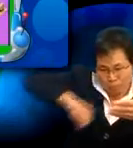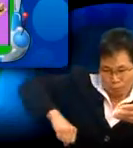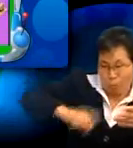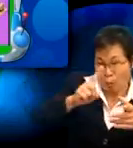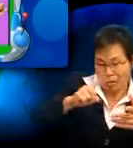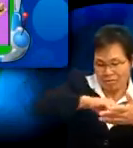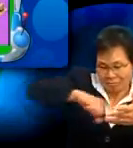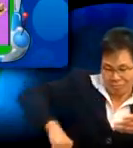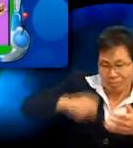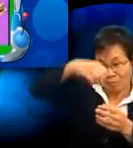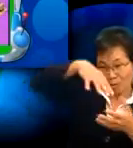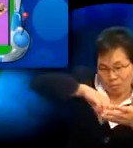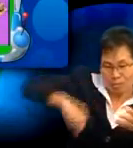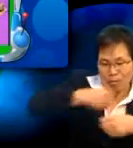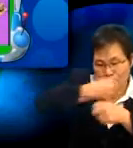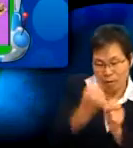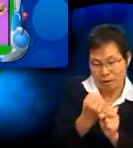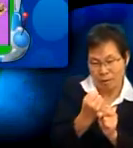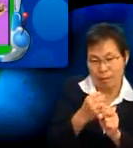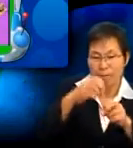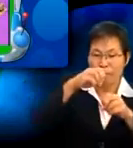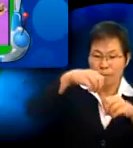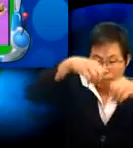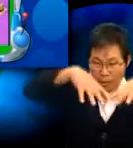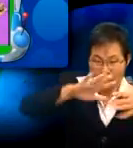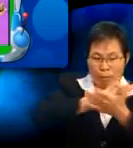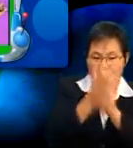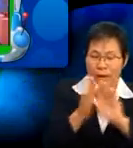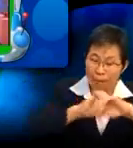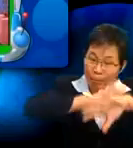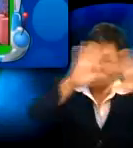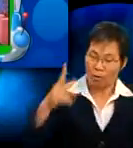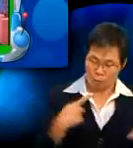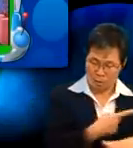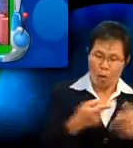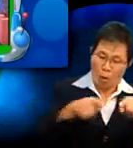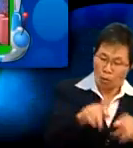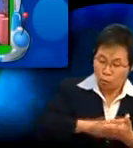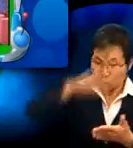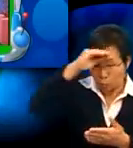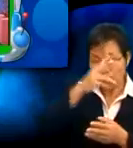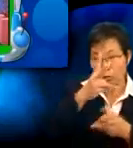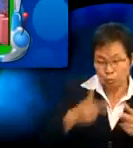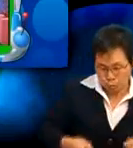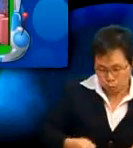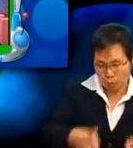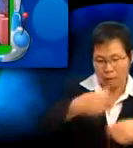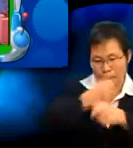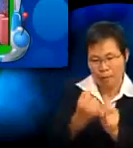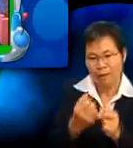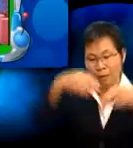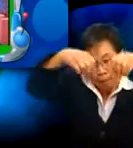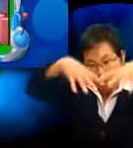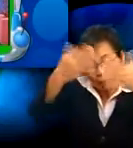circuit. This makes the bulb become brighter. We have also learnt two ways to make a